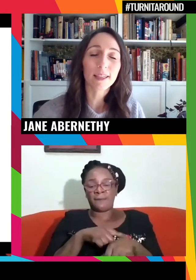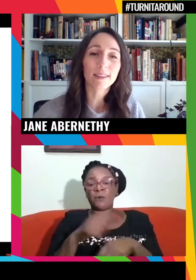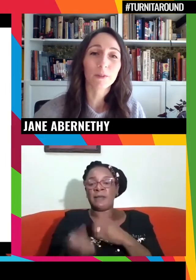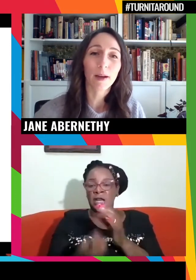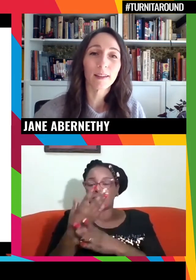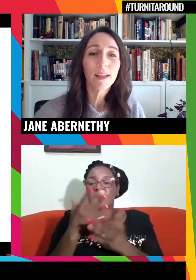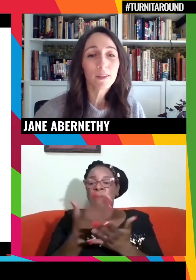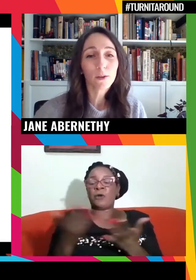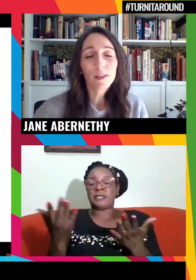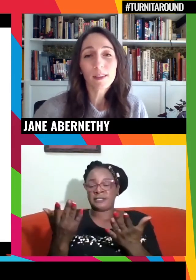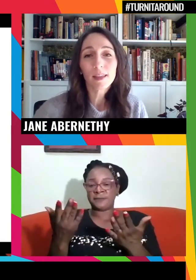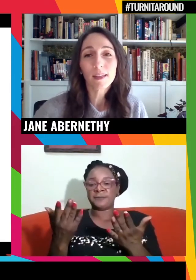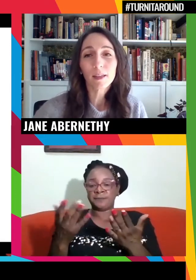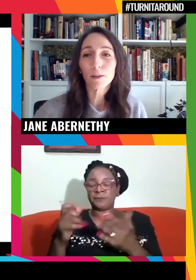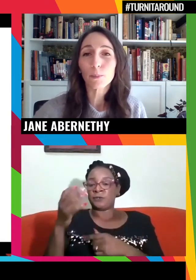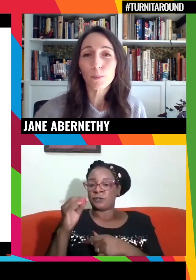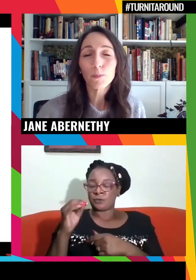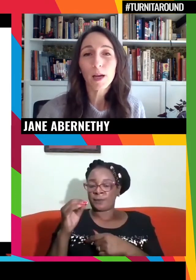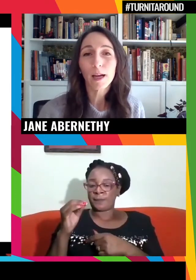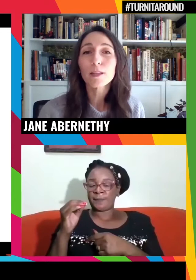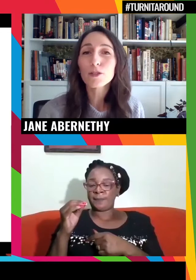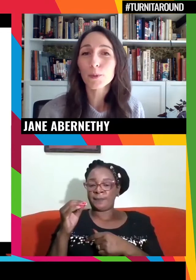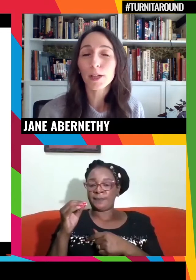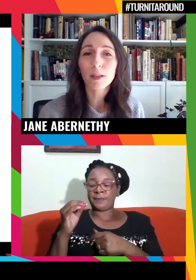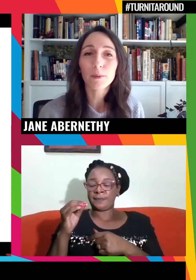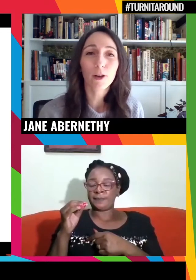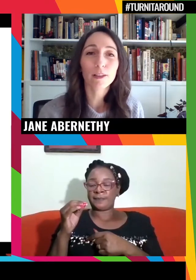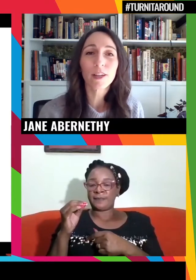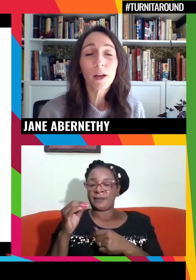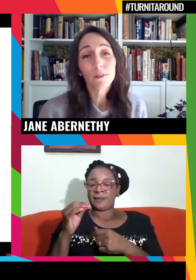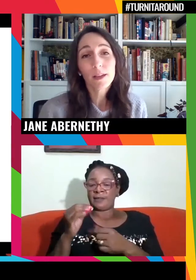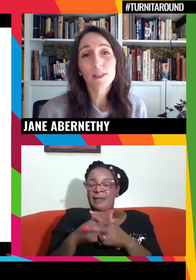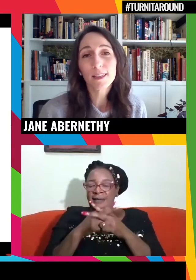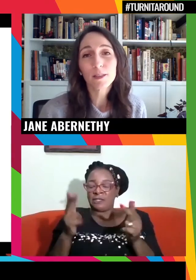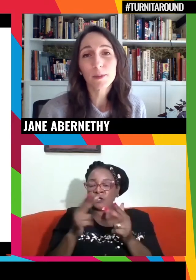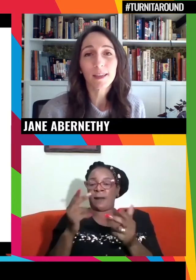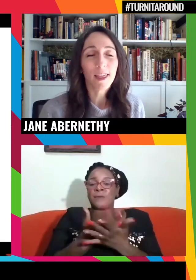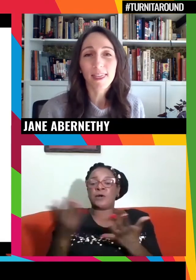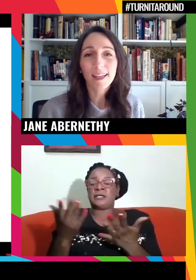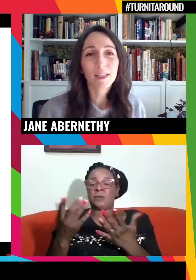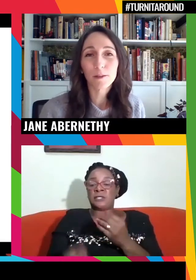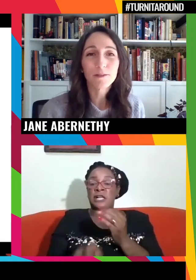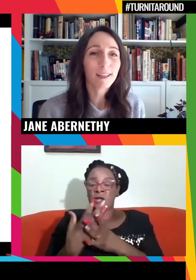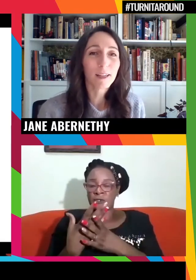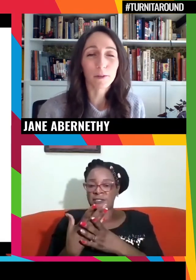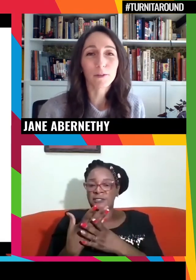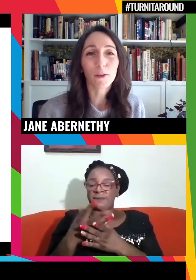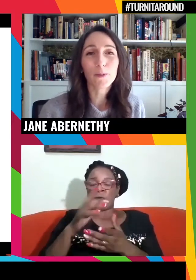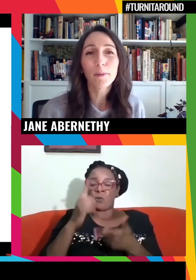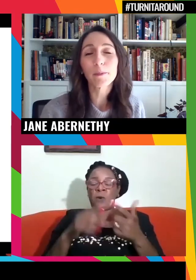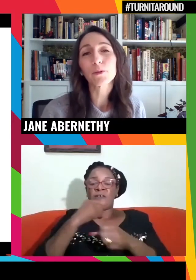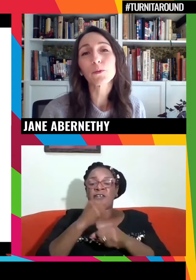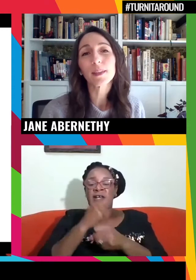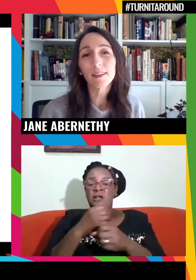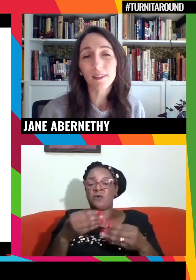include ocean plastic as well. So the initial product that was launched was never intended to be, that's it, we've done it and we've solved